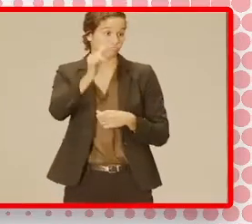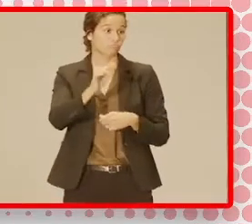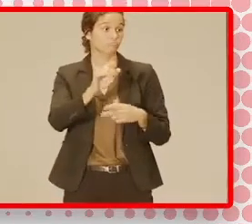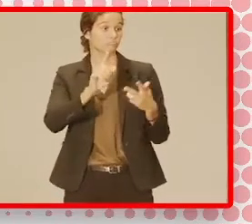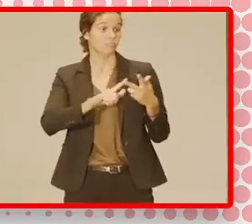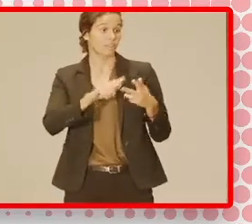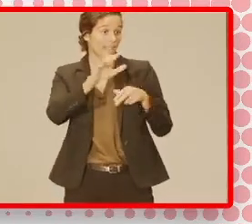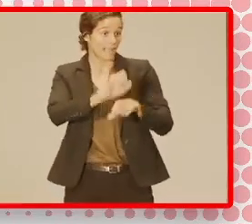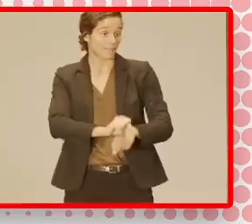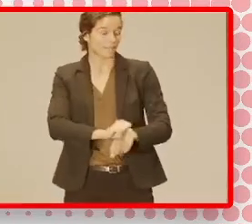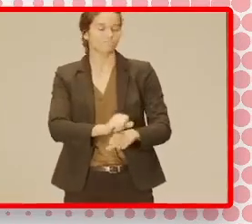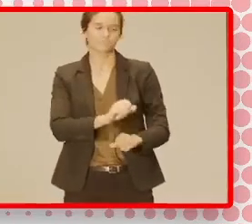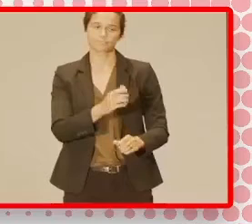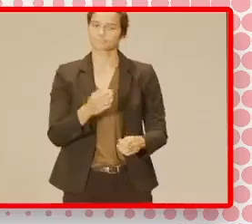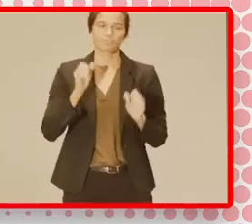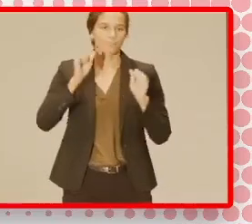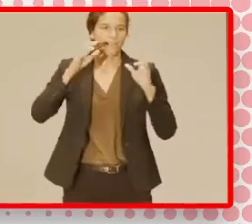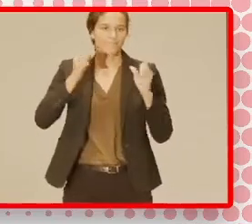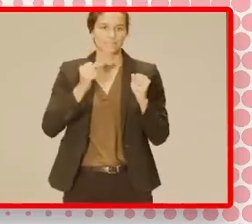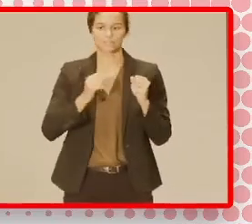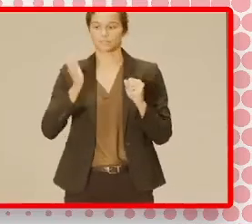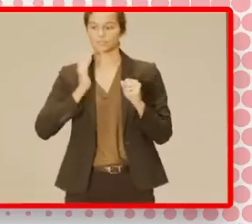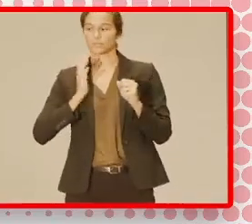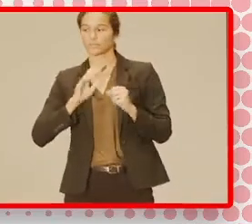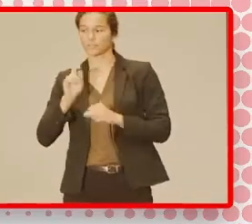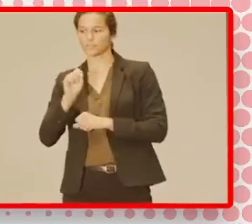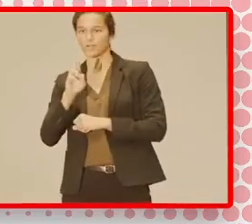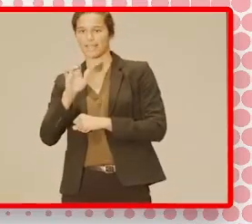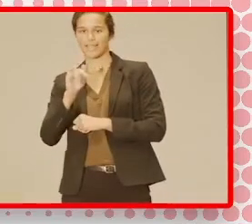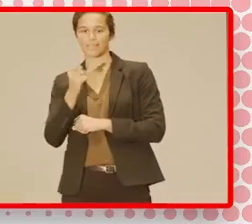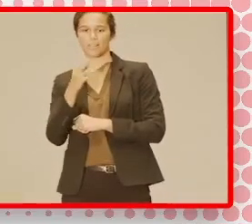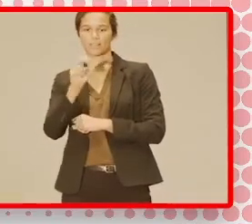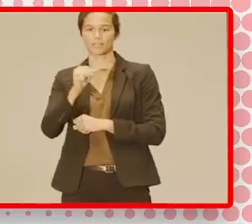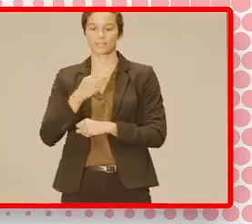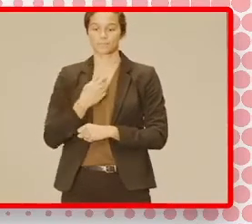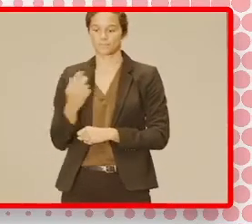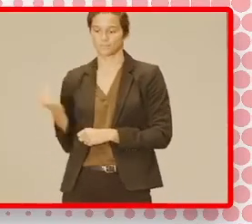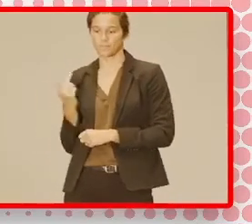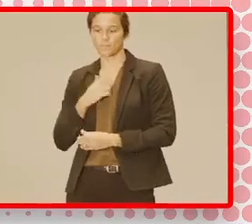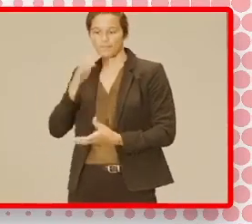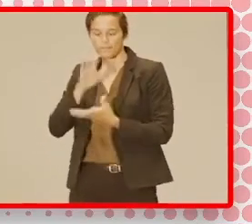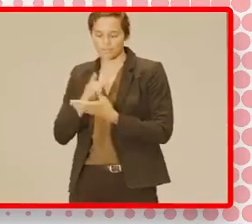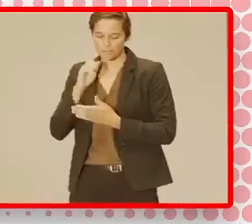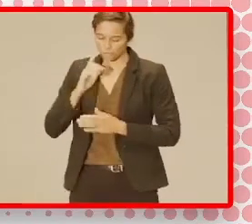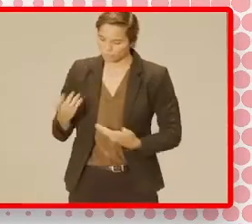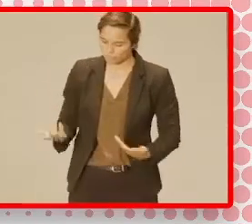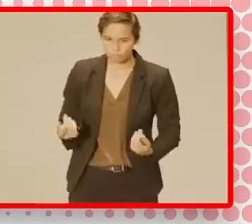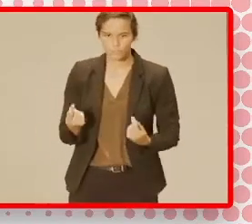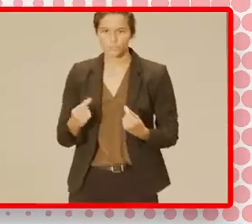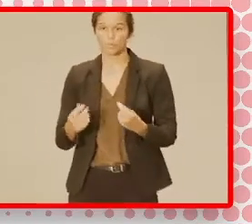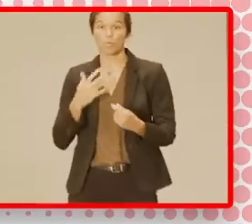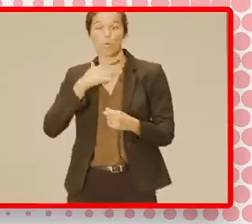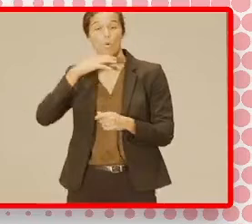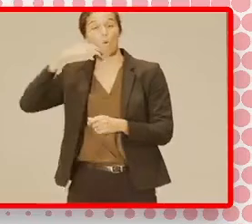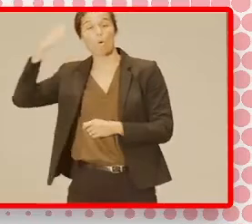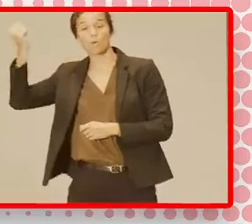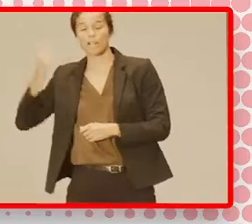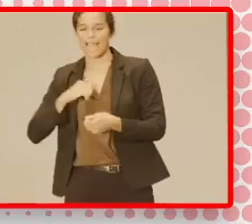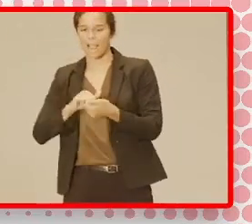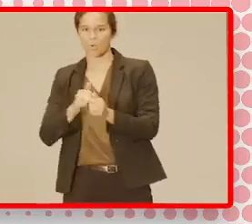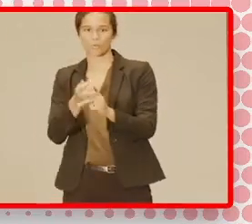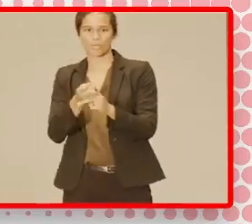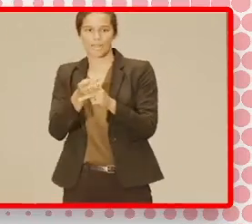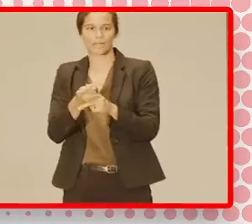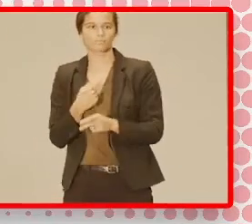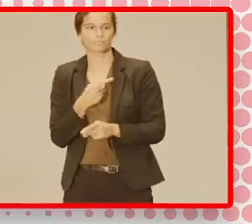my wife's worry always was, how are we going to take care of Chris as we get older? You know what that has shifted to? Chris taking